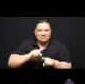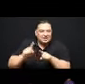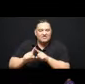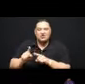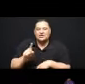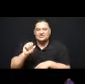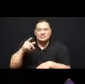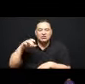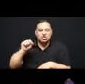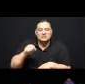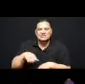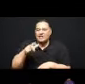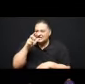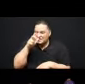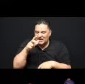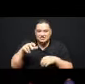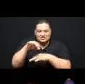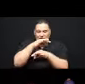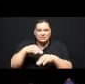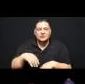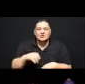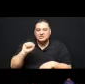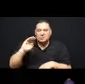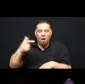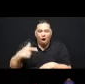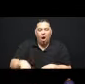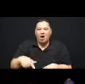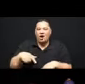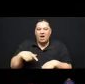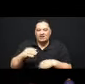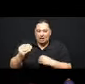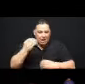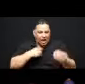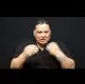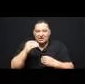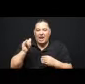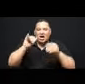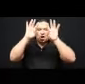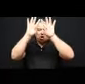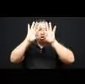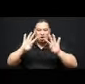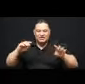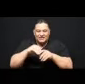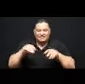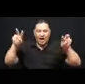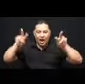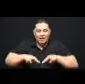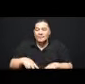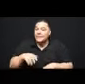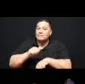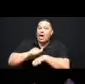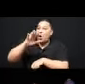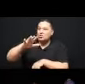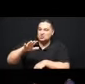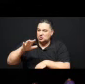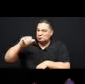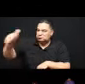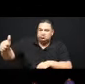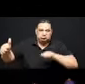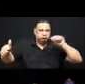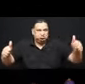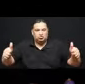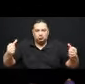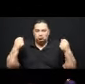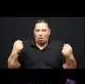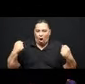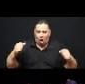dirty kirk in the valley. The mountains stand strong, feet planted for eternity. Does snow